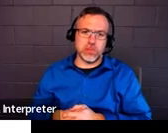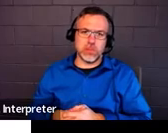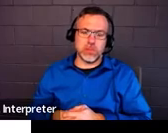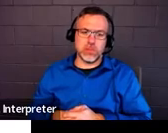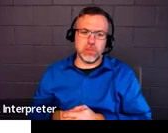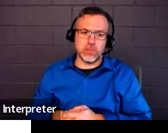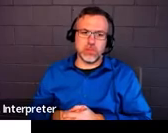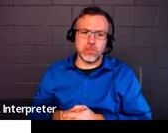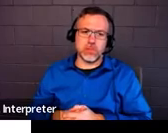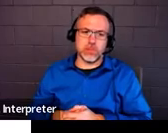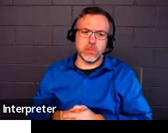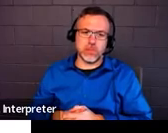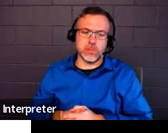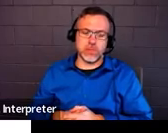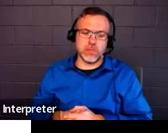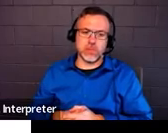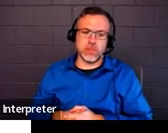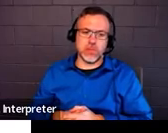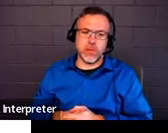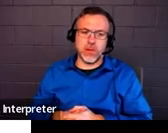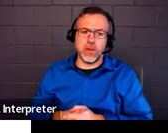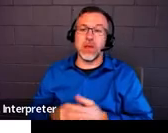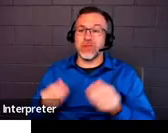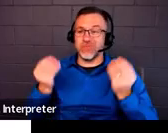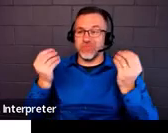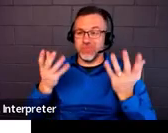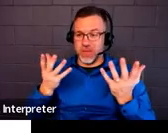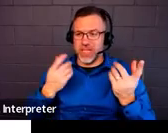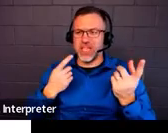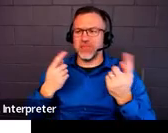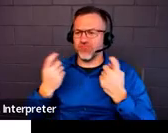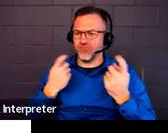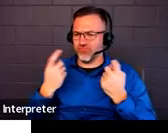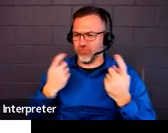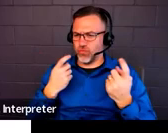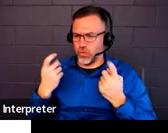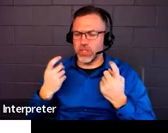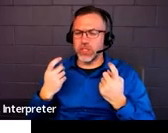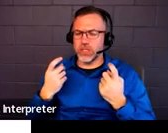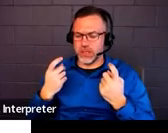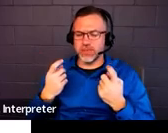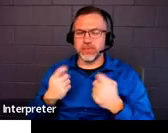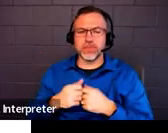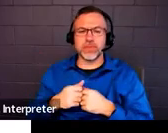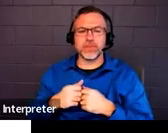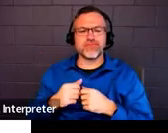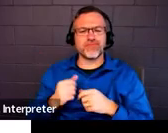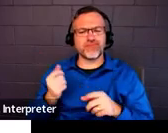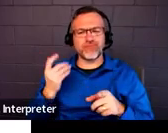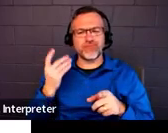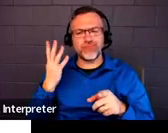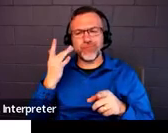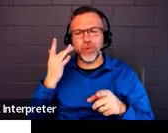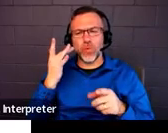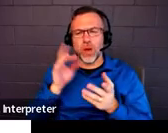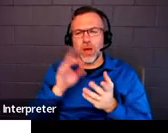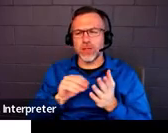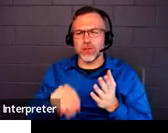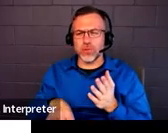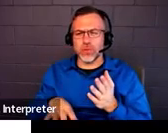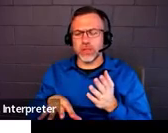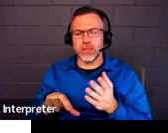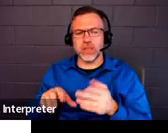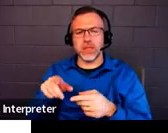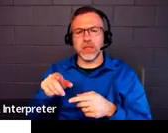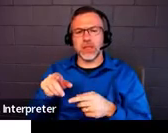So I get a lot of questions often around why these students participate in